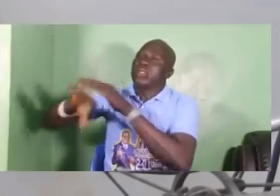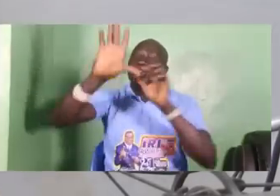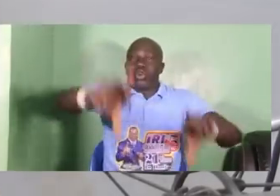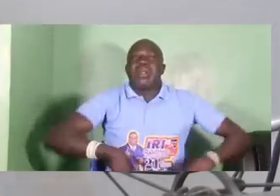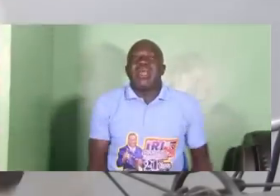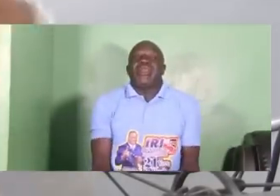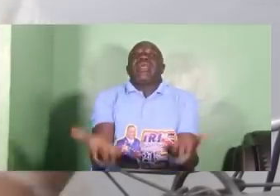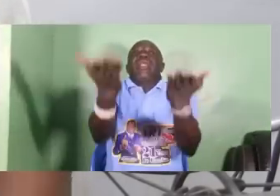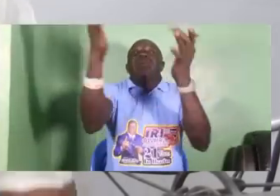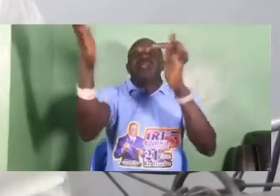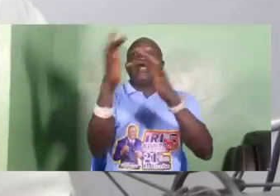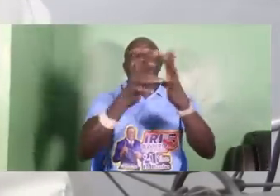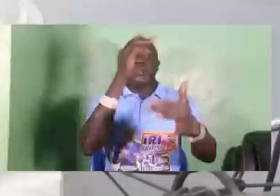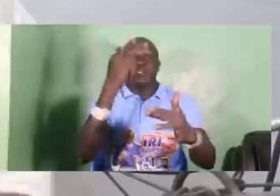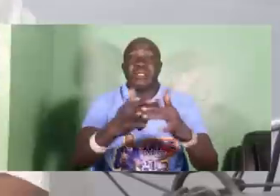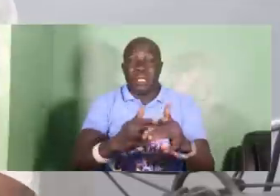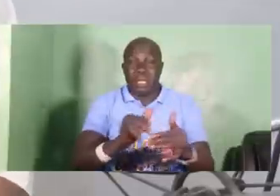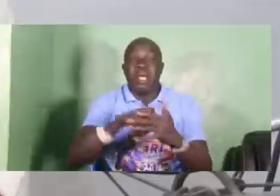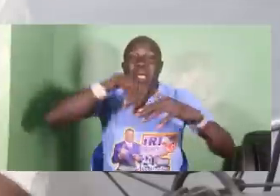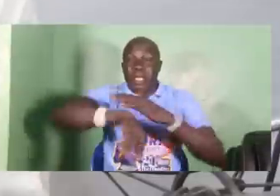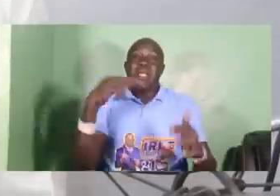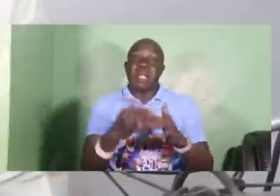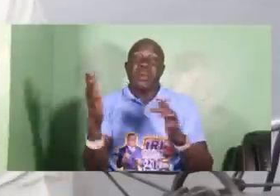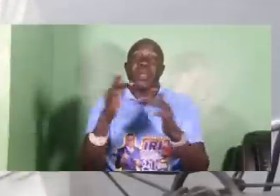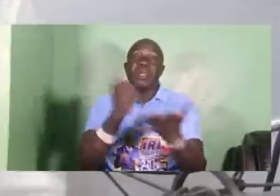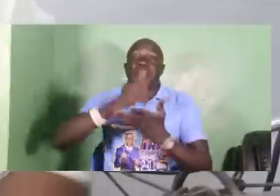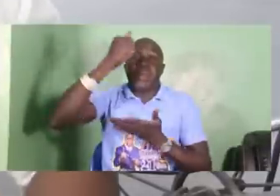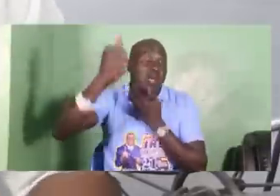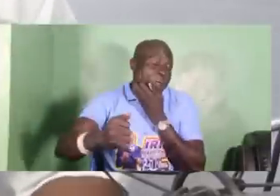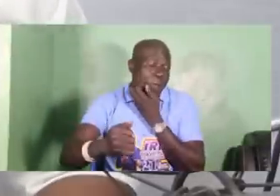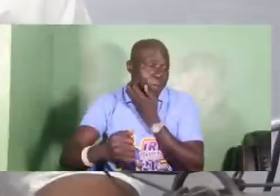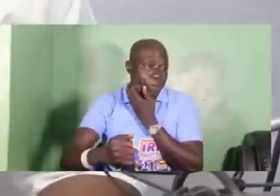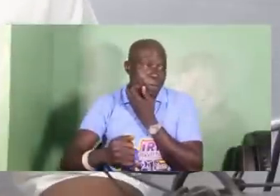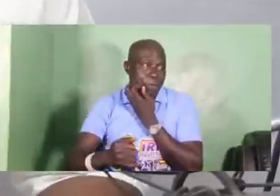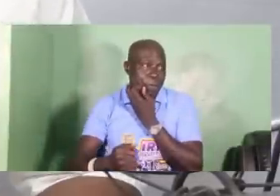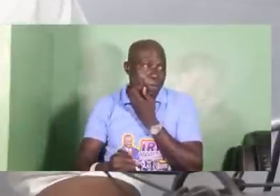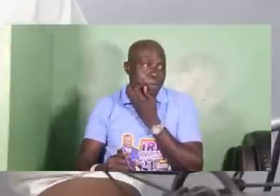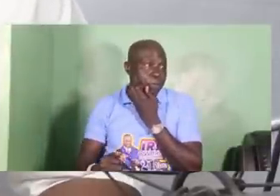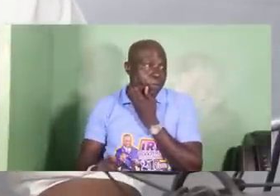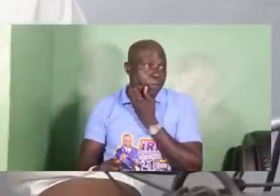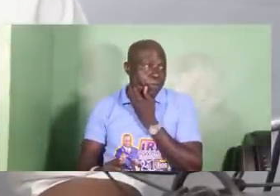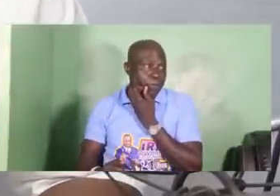Jesus. Your life shall rise in Jesus' name. You are for Jesus Christ.